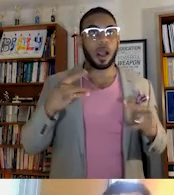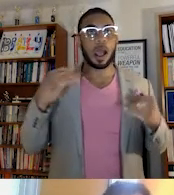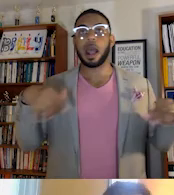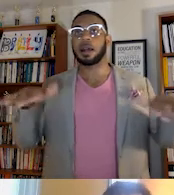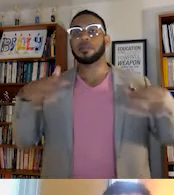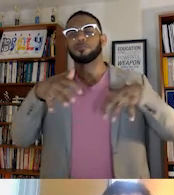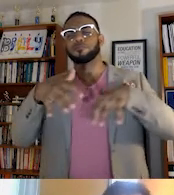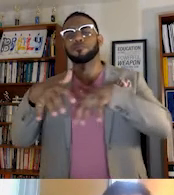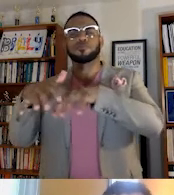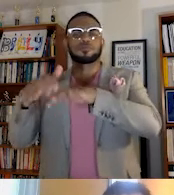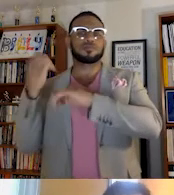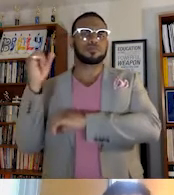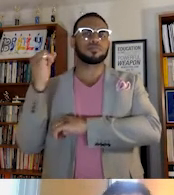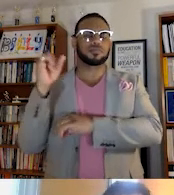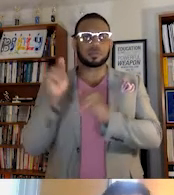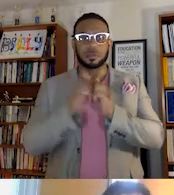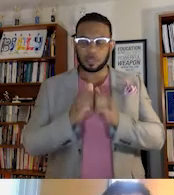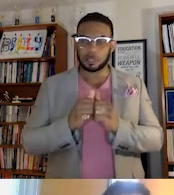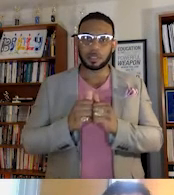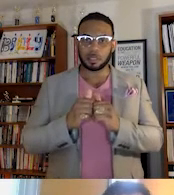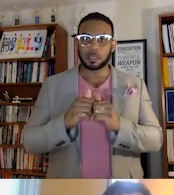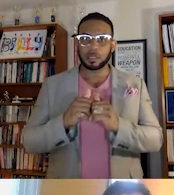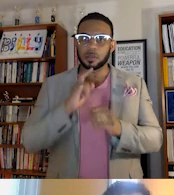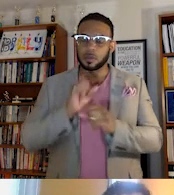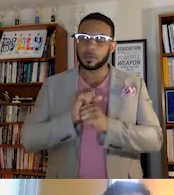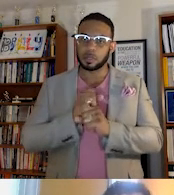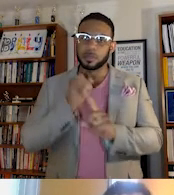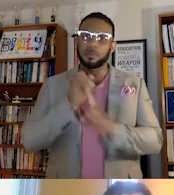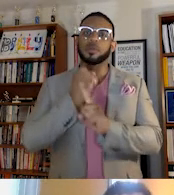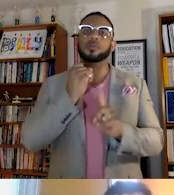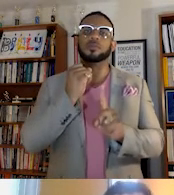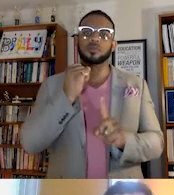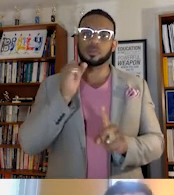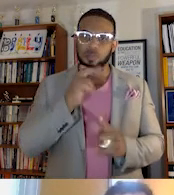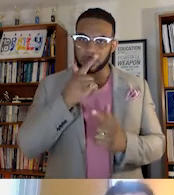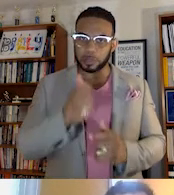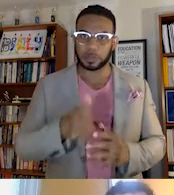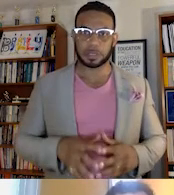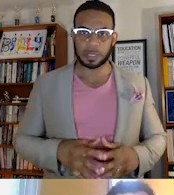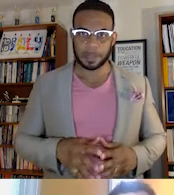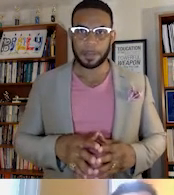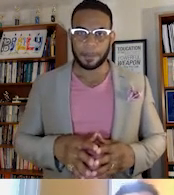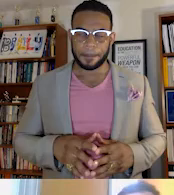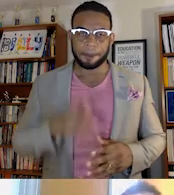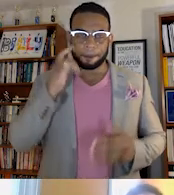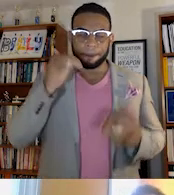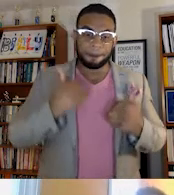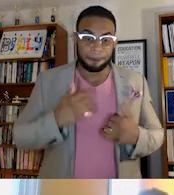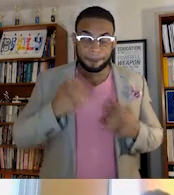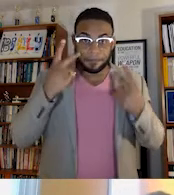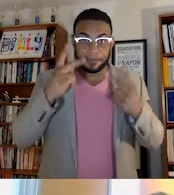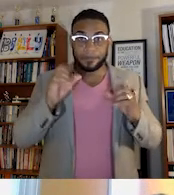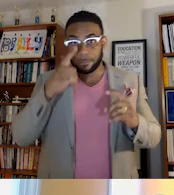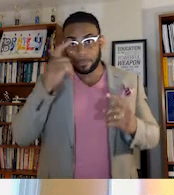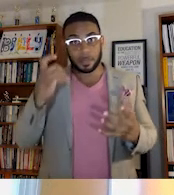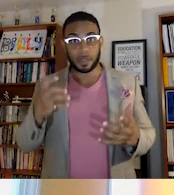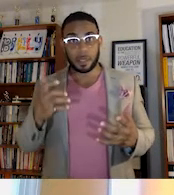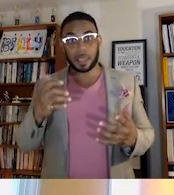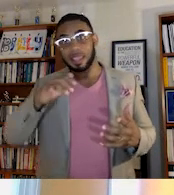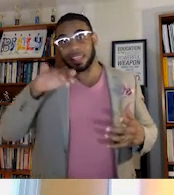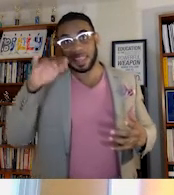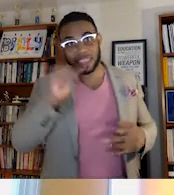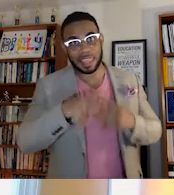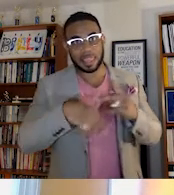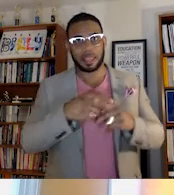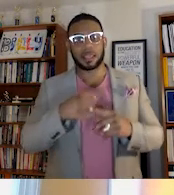out together has been really, really interesting for me to see, because that